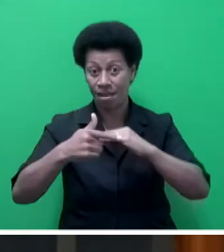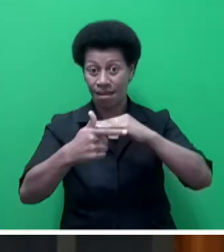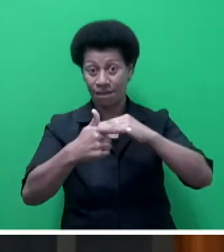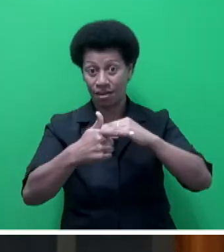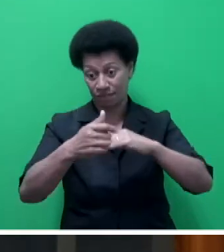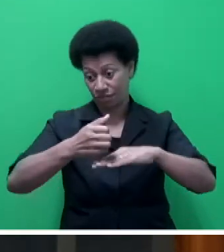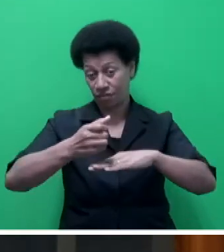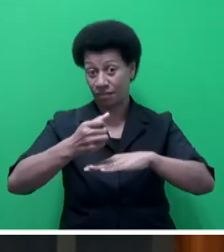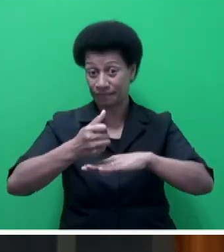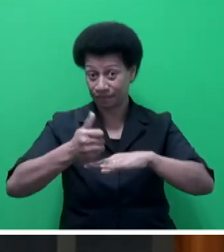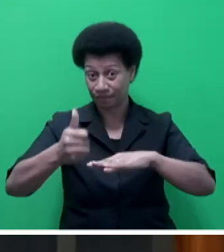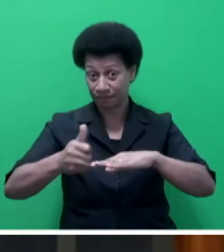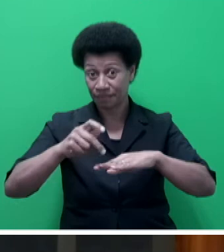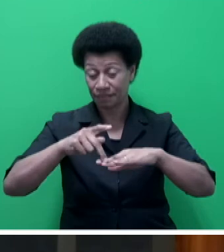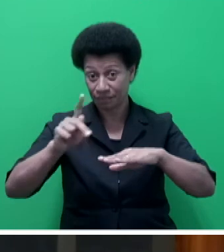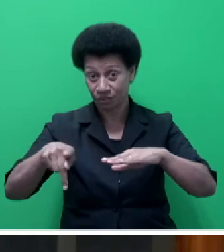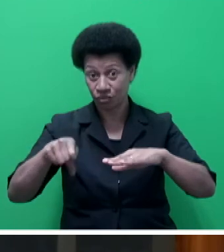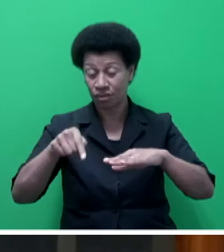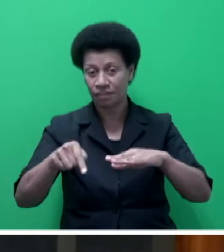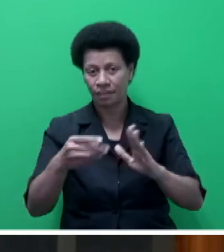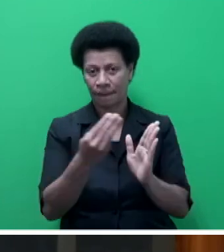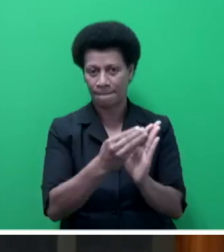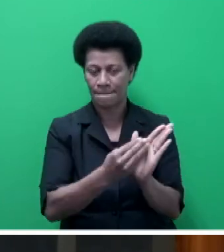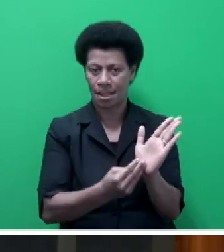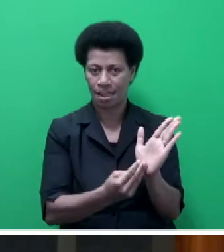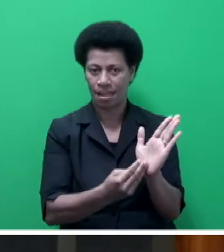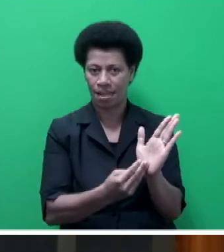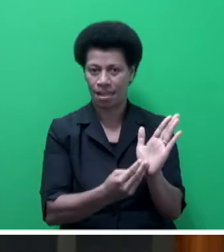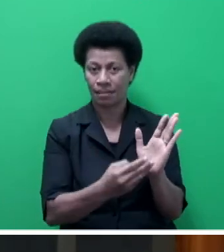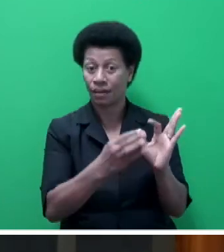climate change bill, which sets the policy direction